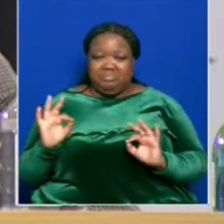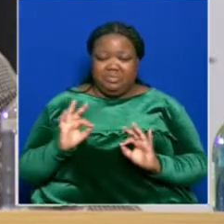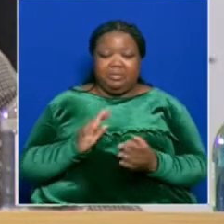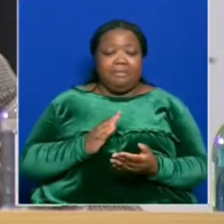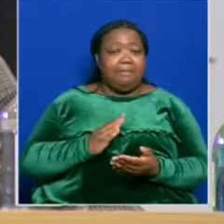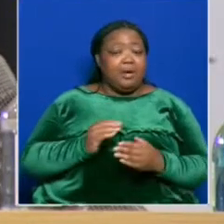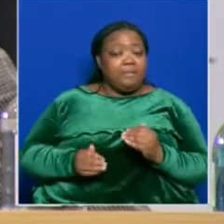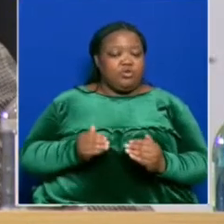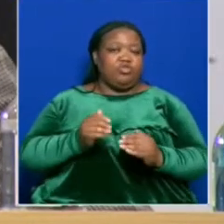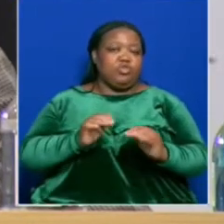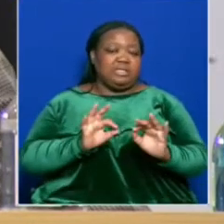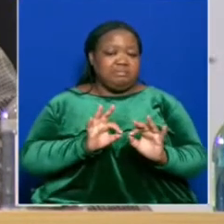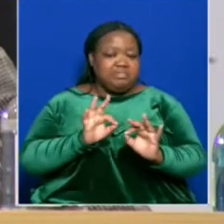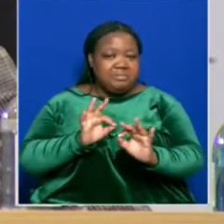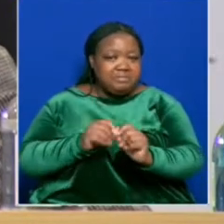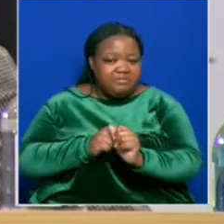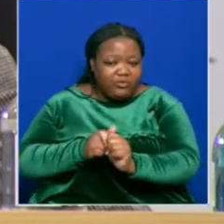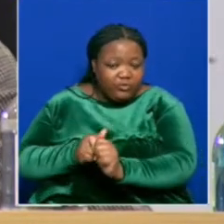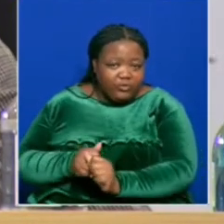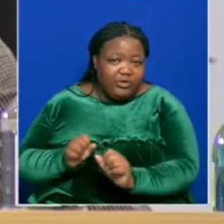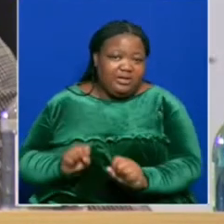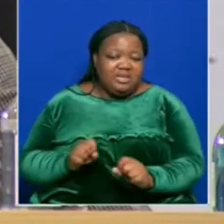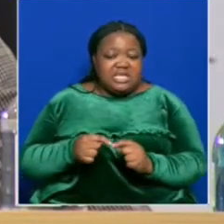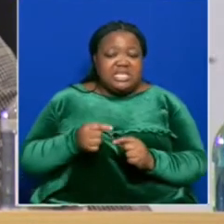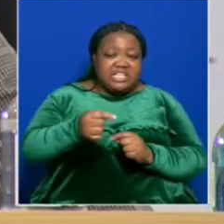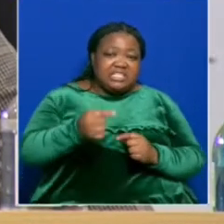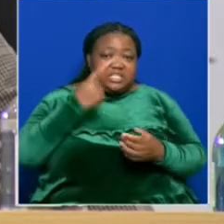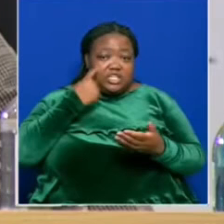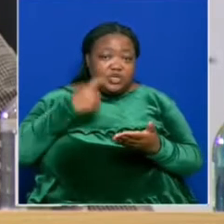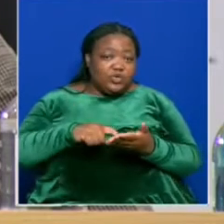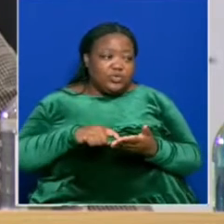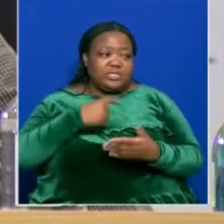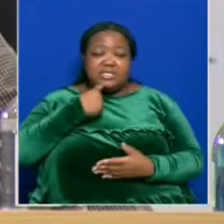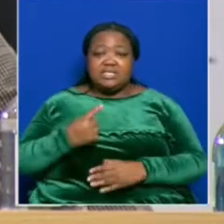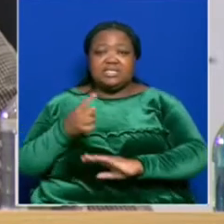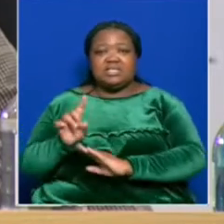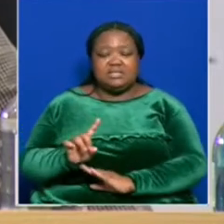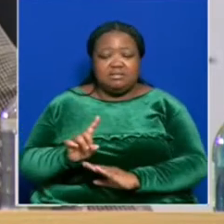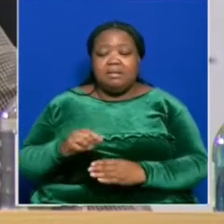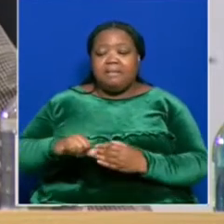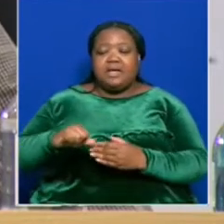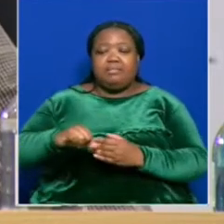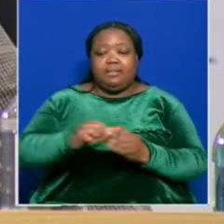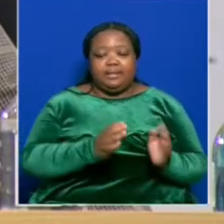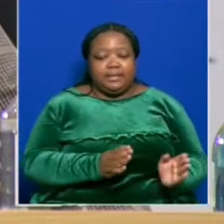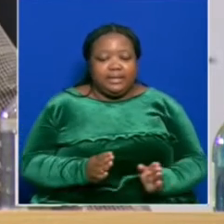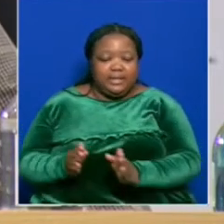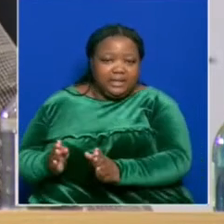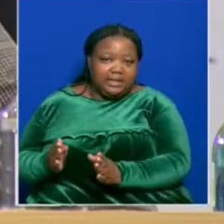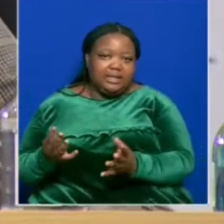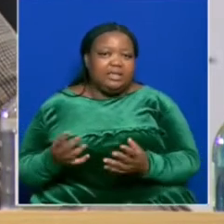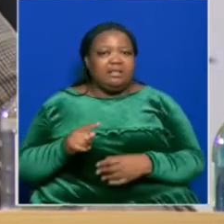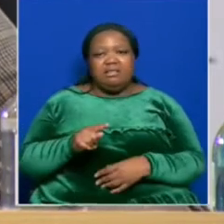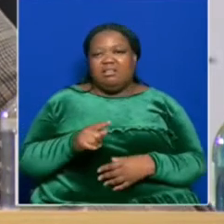Chair, if you look at our extension notices, in some instances, it's on a month-to-month basis. It's not really a blanket approach of saying you